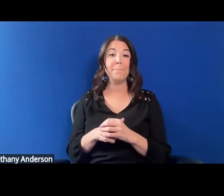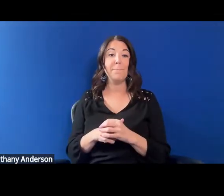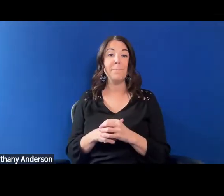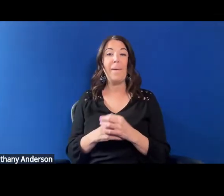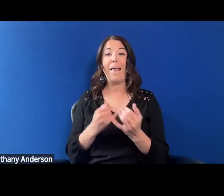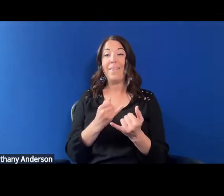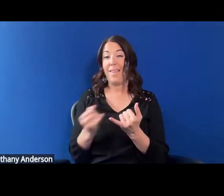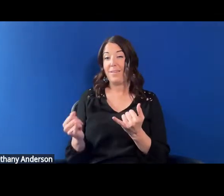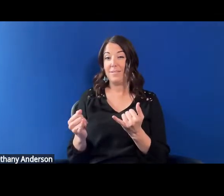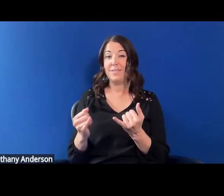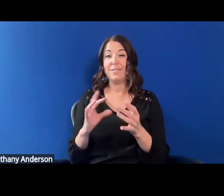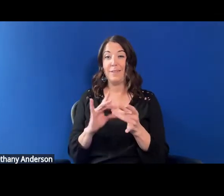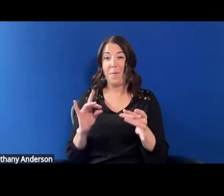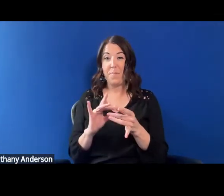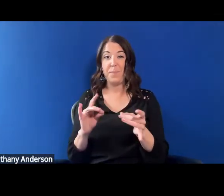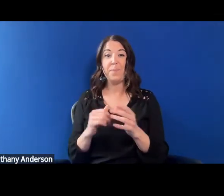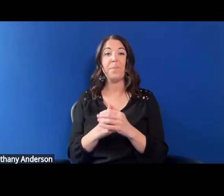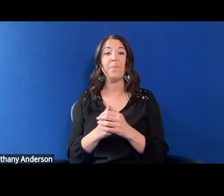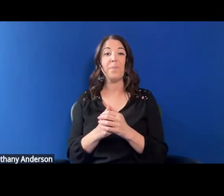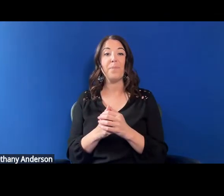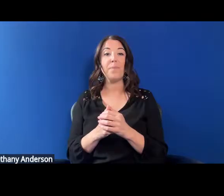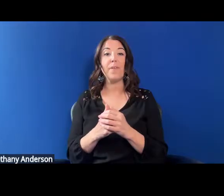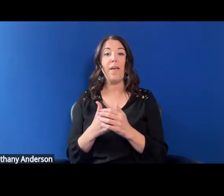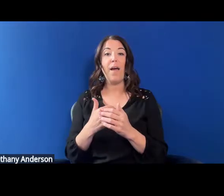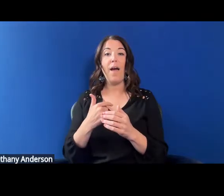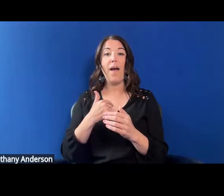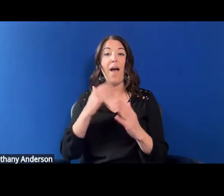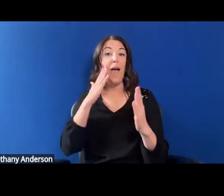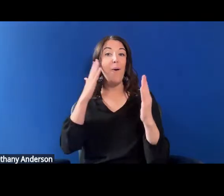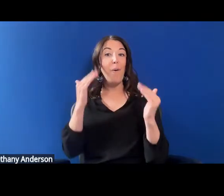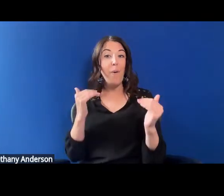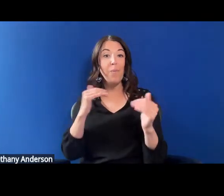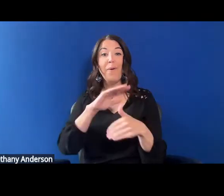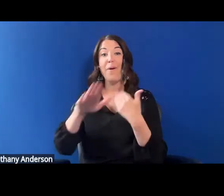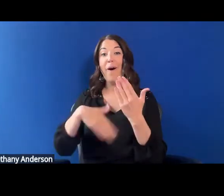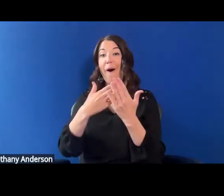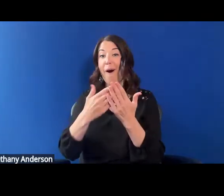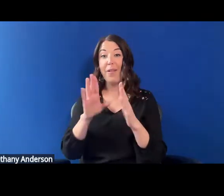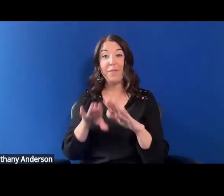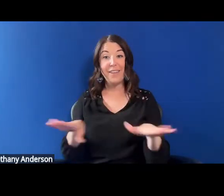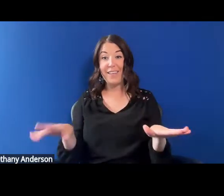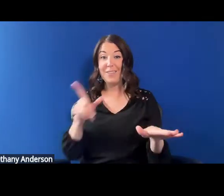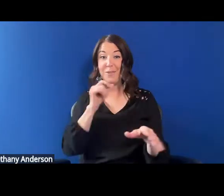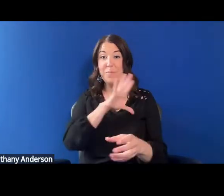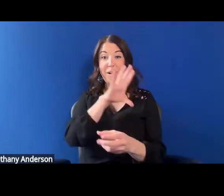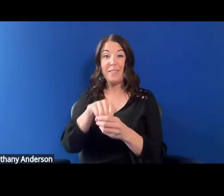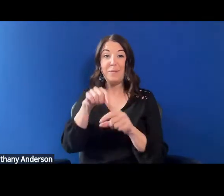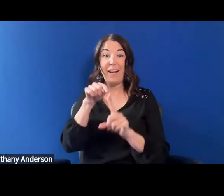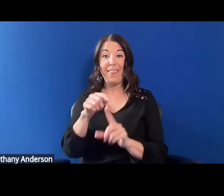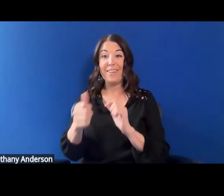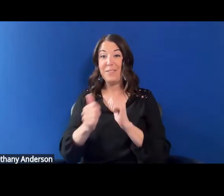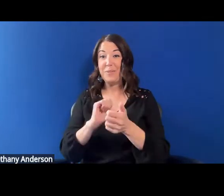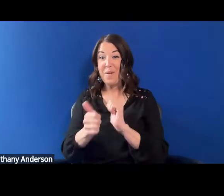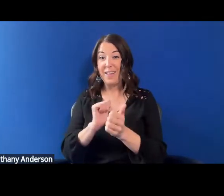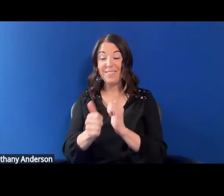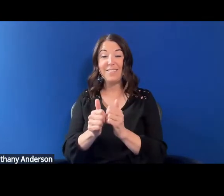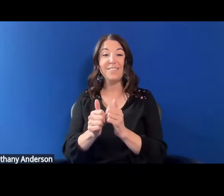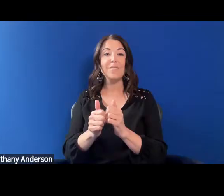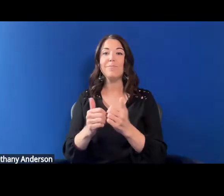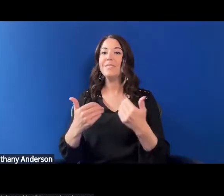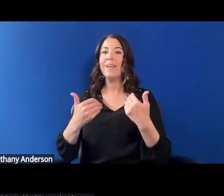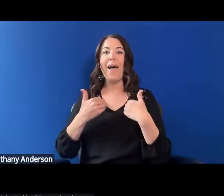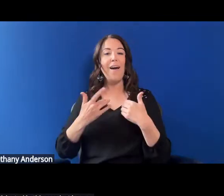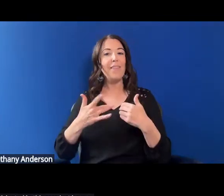think that I hope that all of the kids who participated in this race just have a sense of